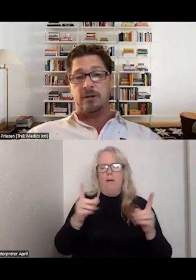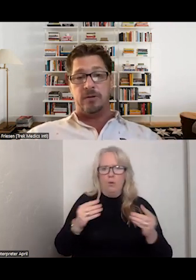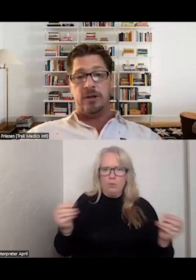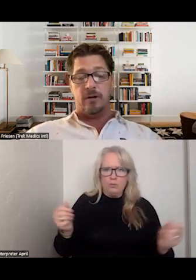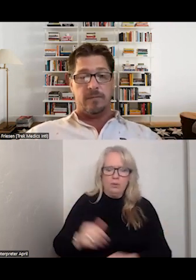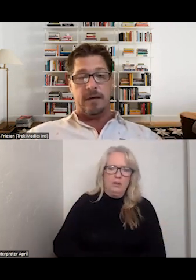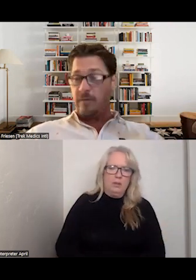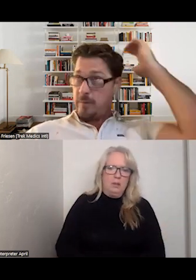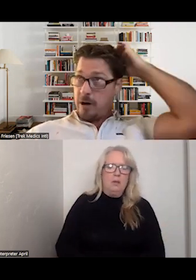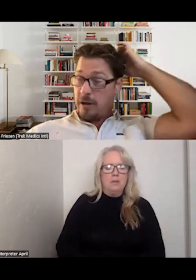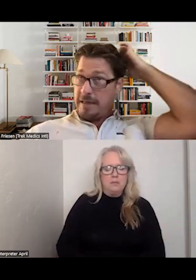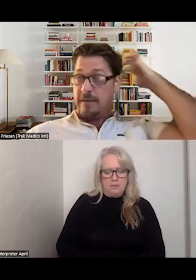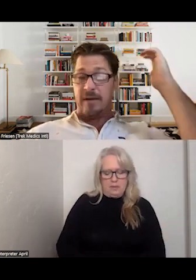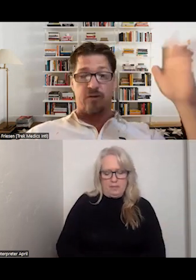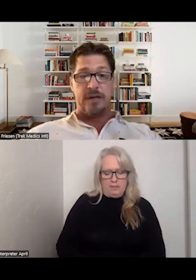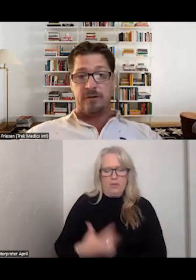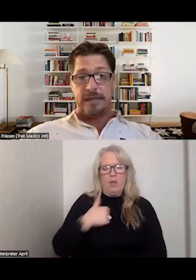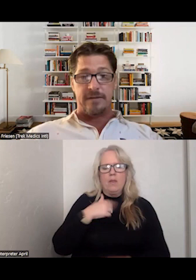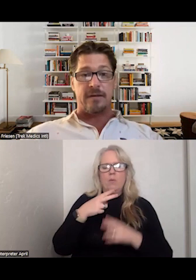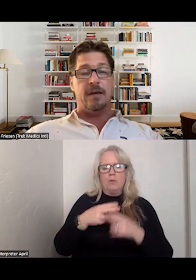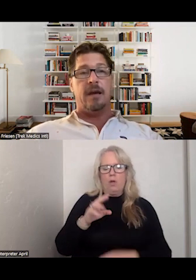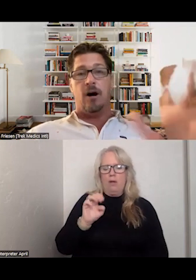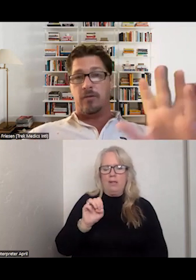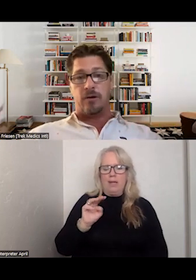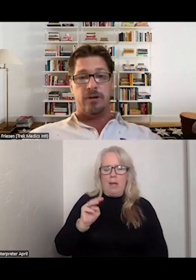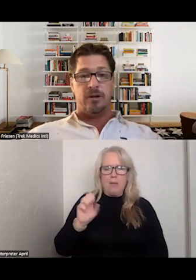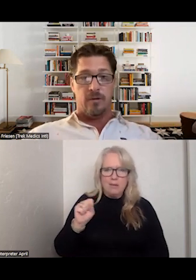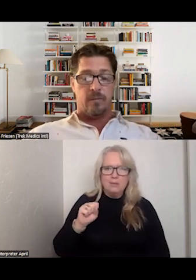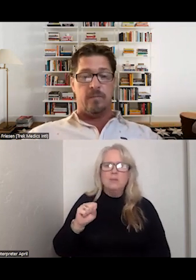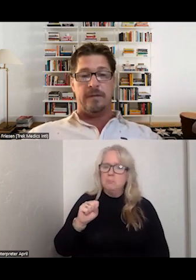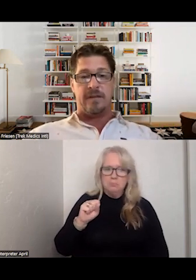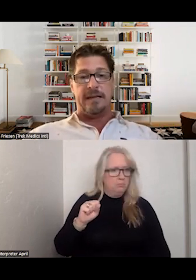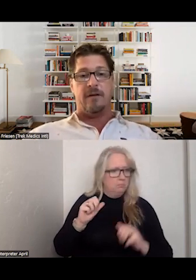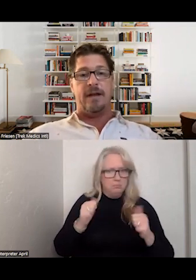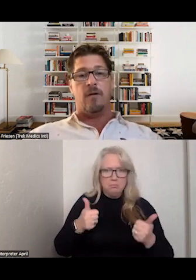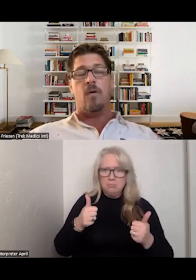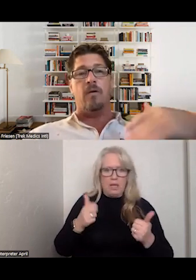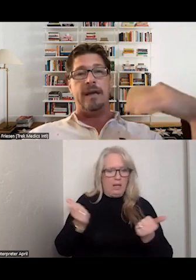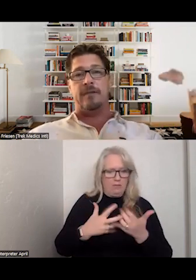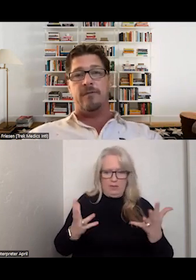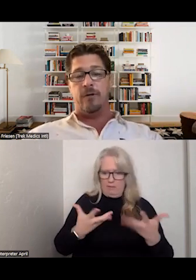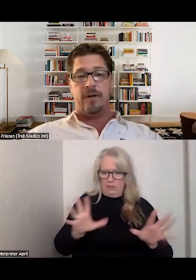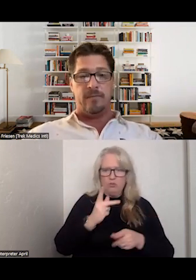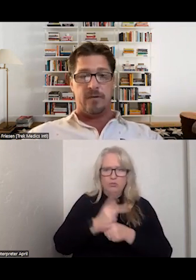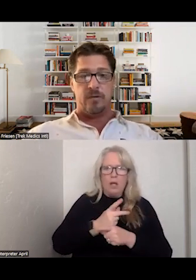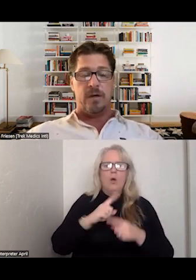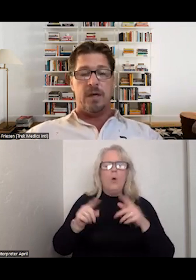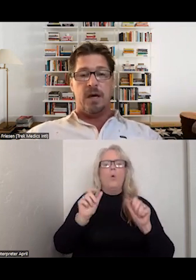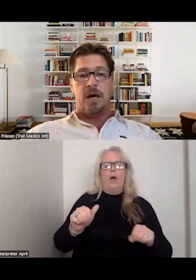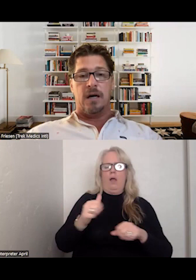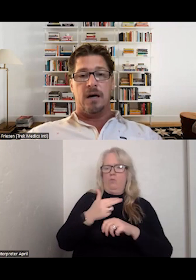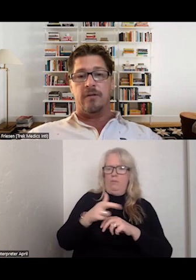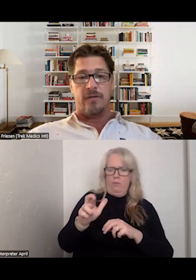may include, as we would call an EMS, treat and release. All's good, it's taken care of for now, or they can refer them